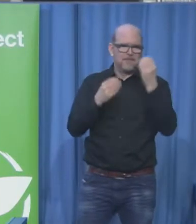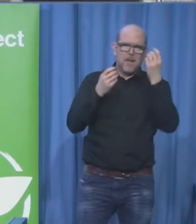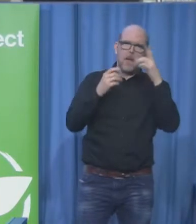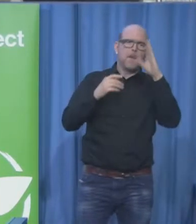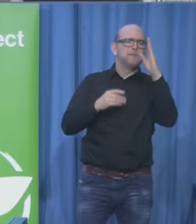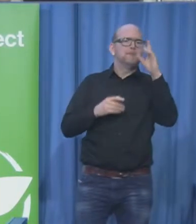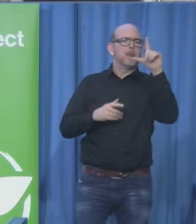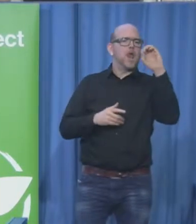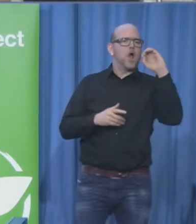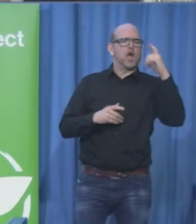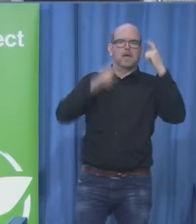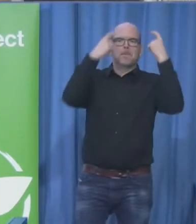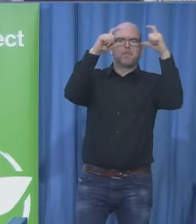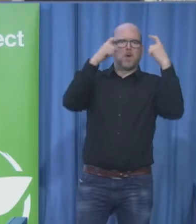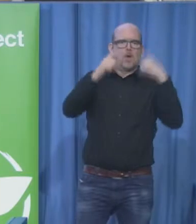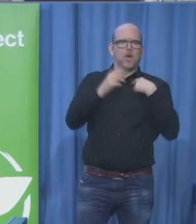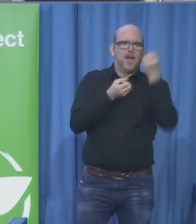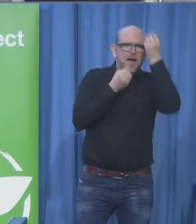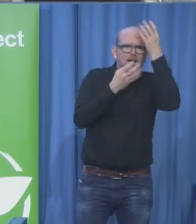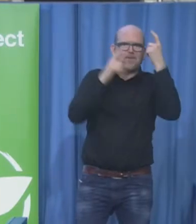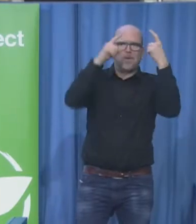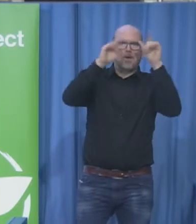you're all welcome to Ecuador.